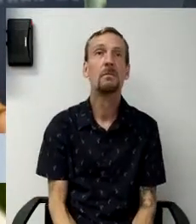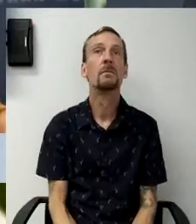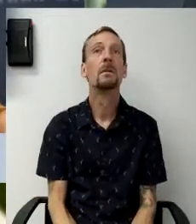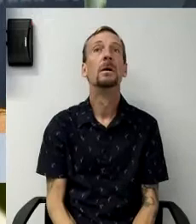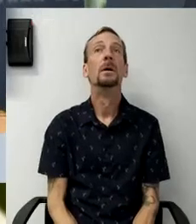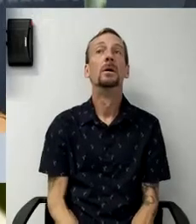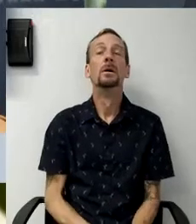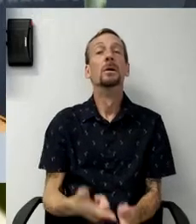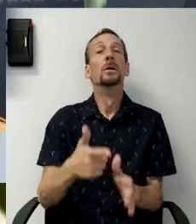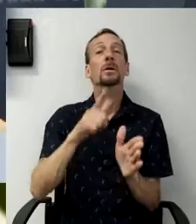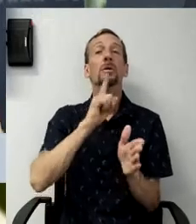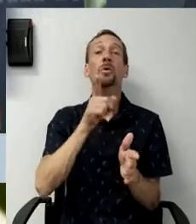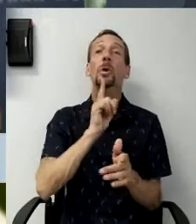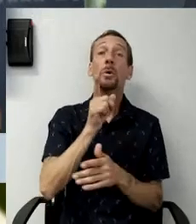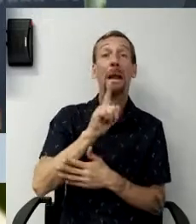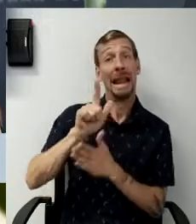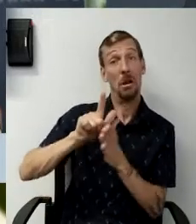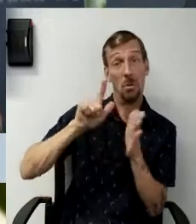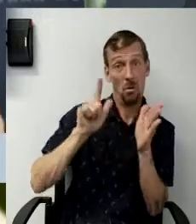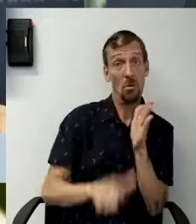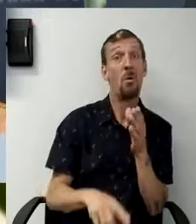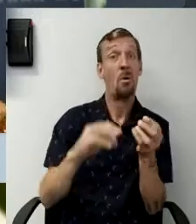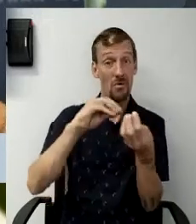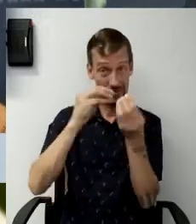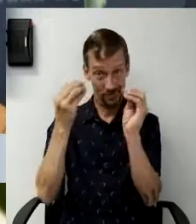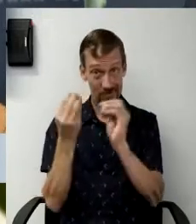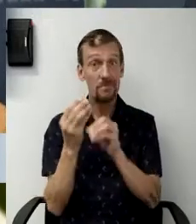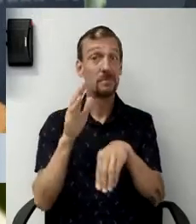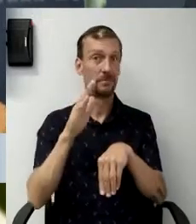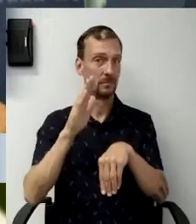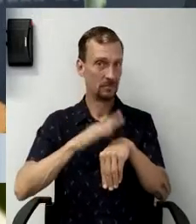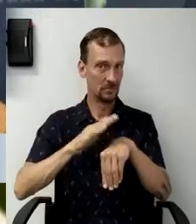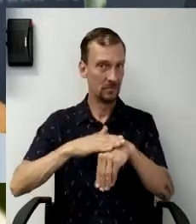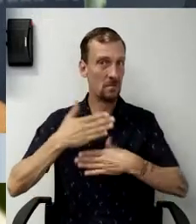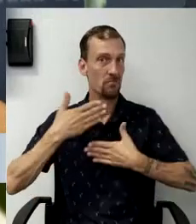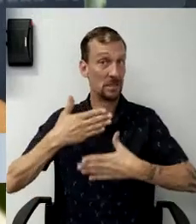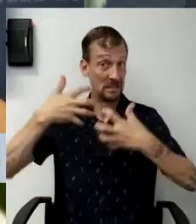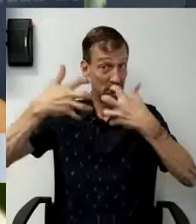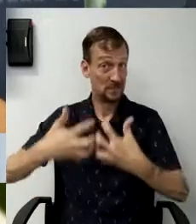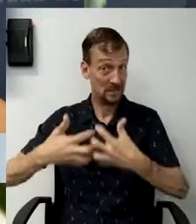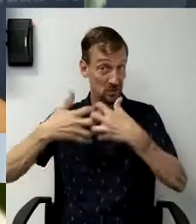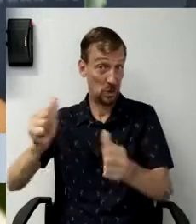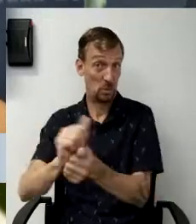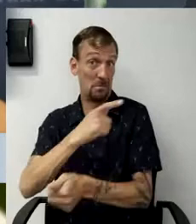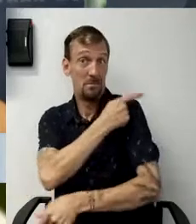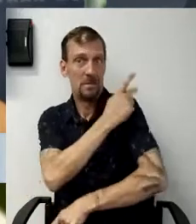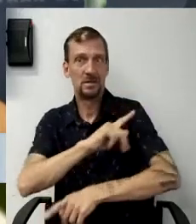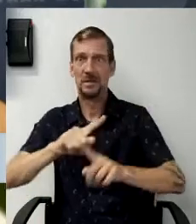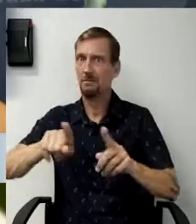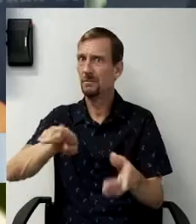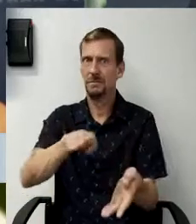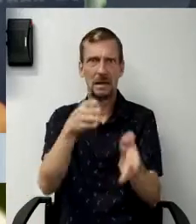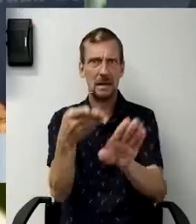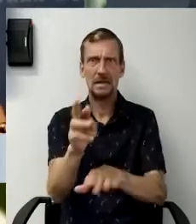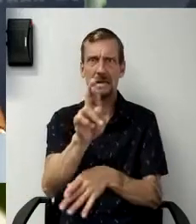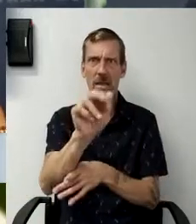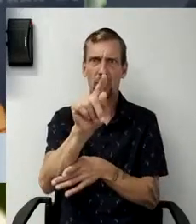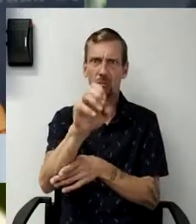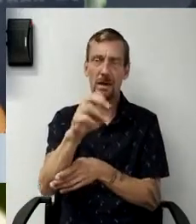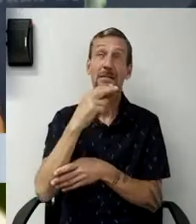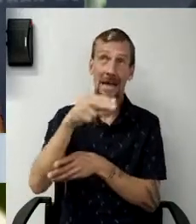a fairly low number of patients on ventilators, but unfortunately a very high mortality rate. Right,